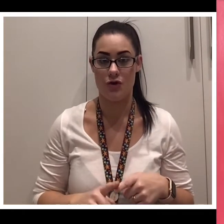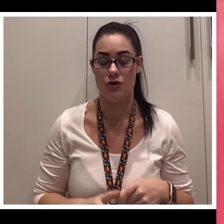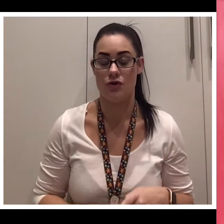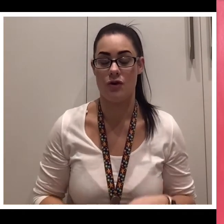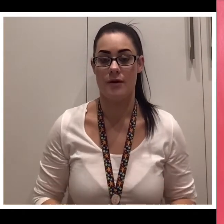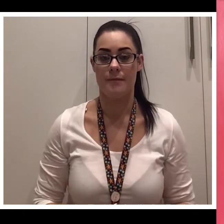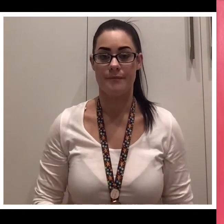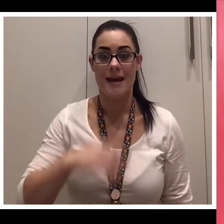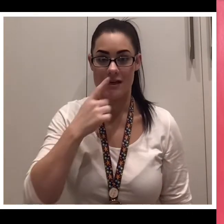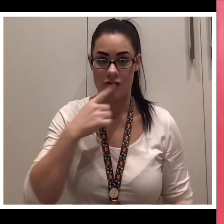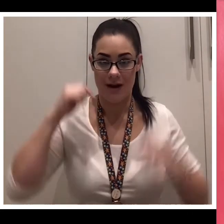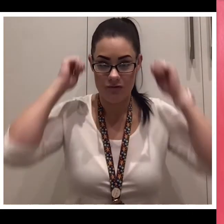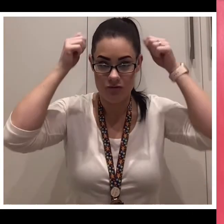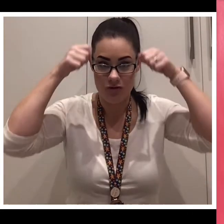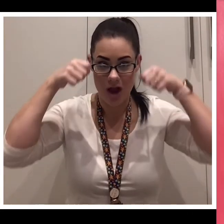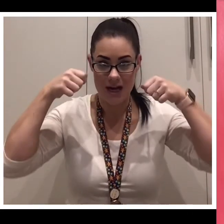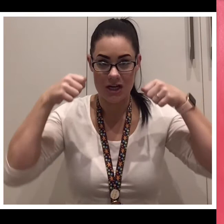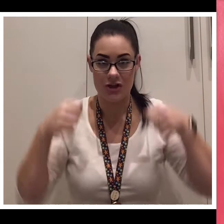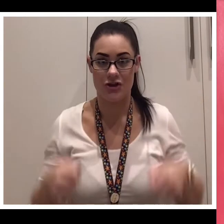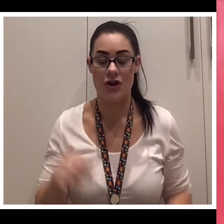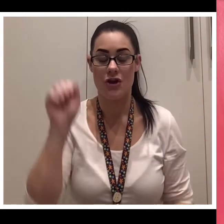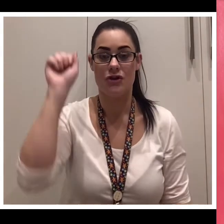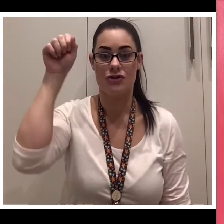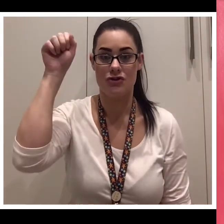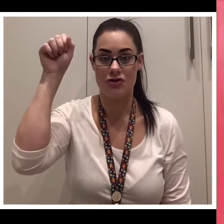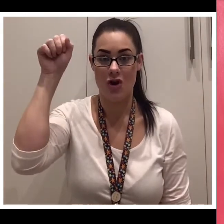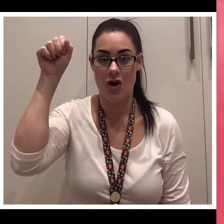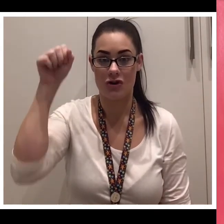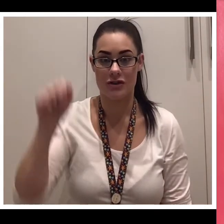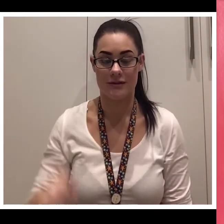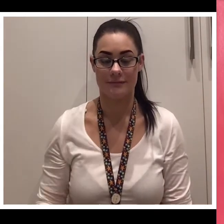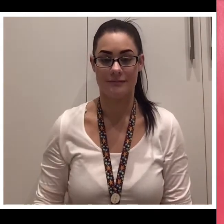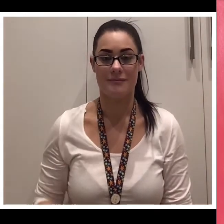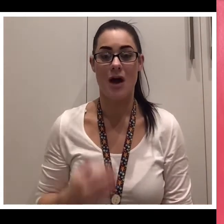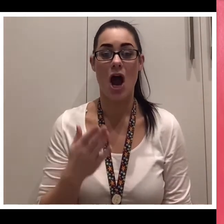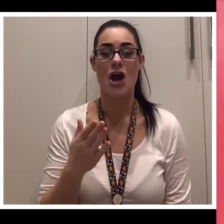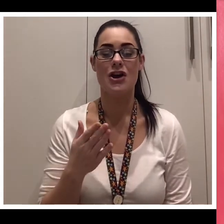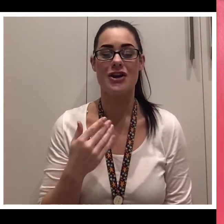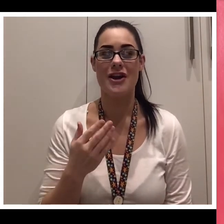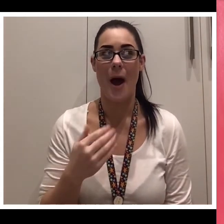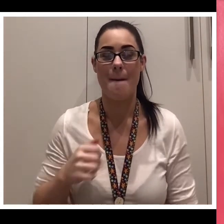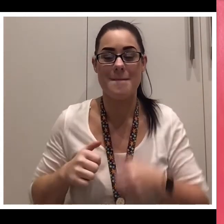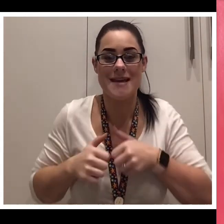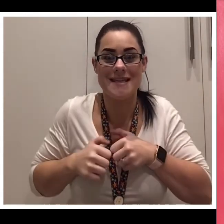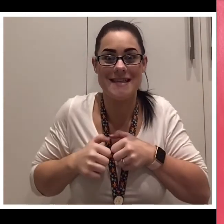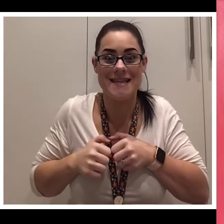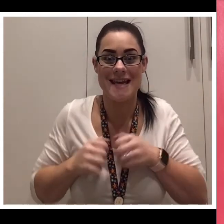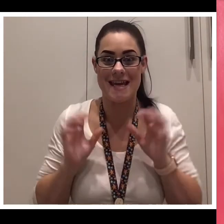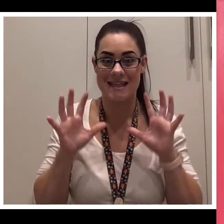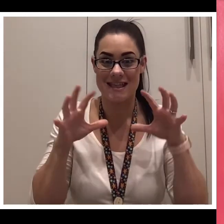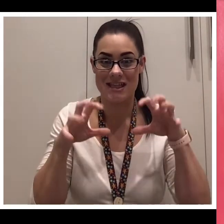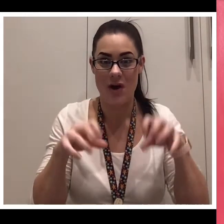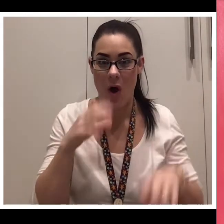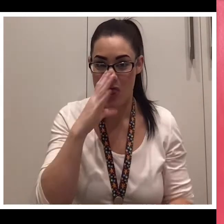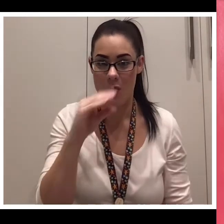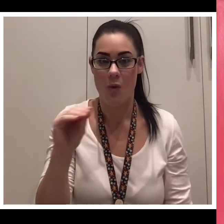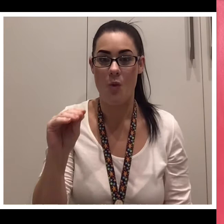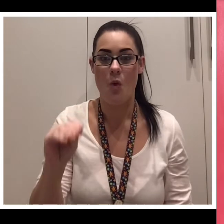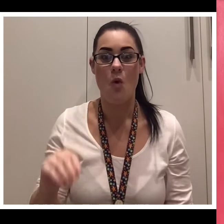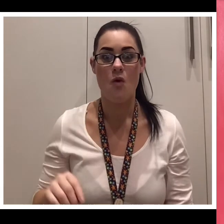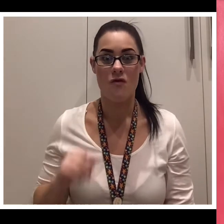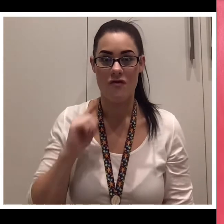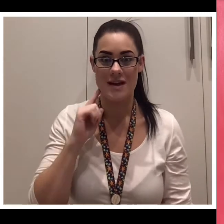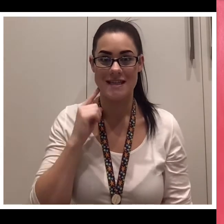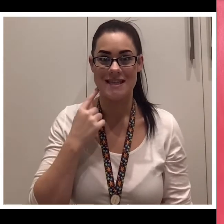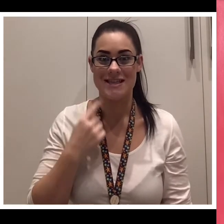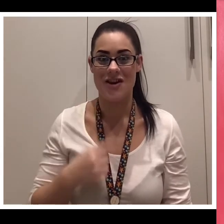Soon Little Red Riding Hood knocked on the door. "Come in, dear," snarled the wolf in